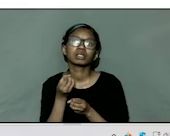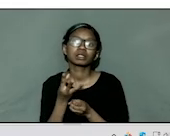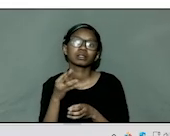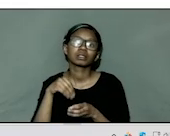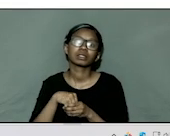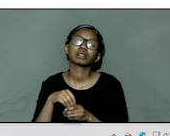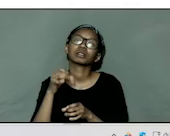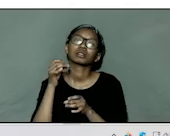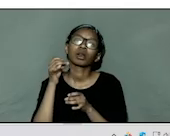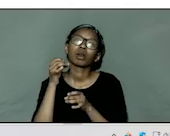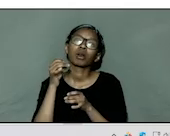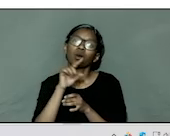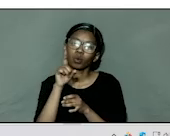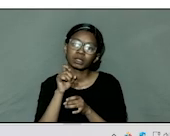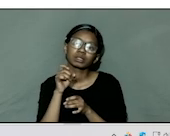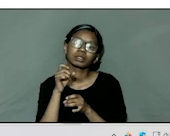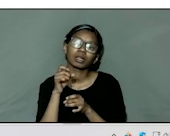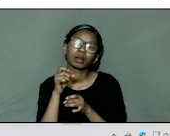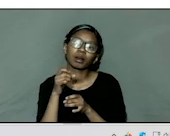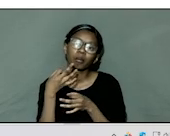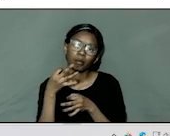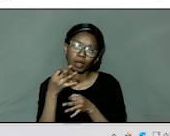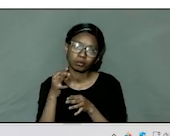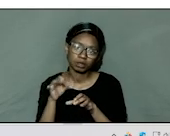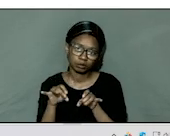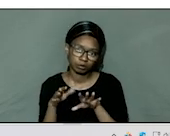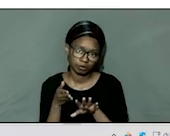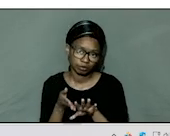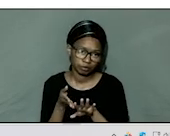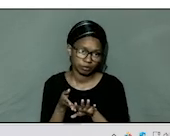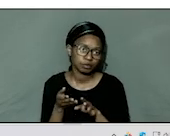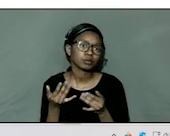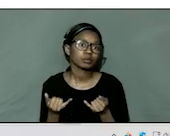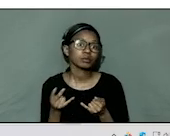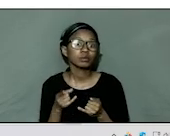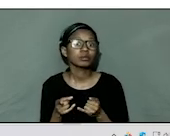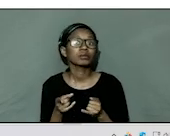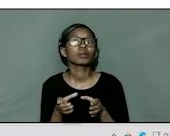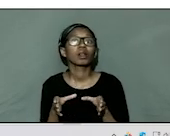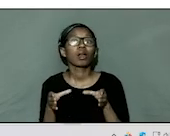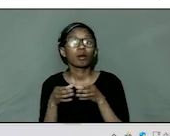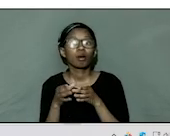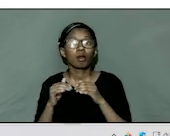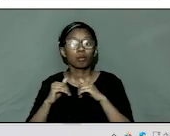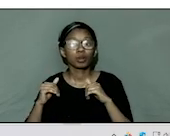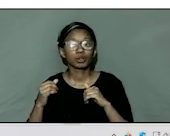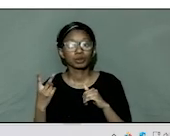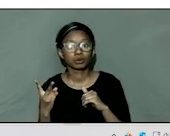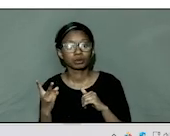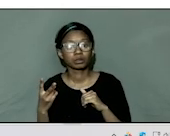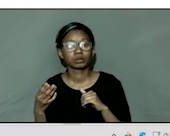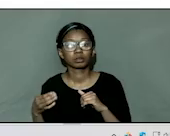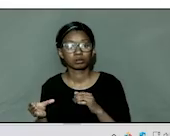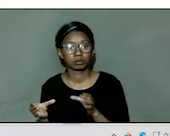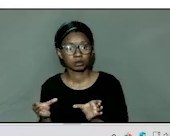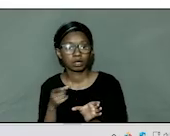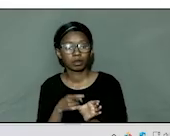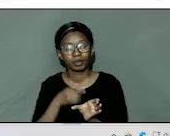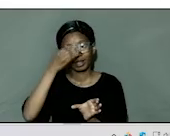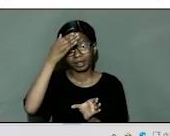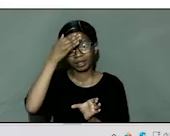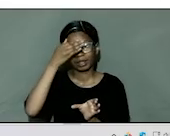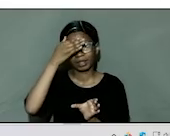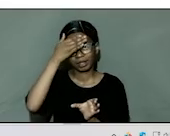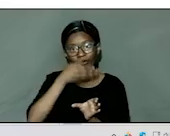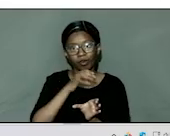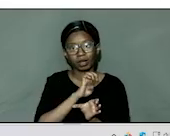question paper. Then the population splits into two. We have East Africa and Madagascar. There